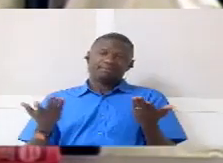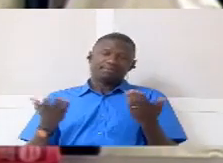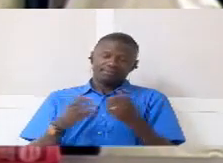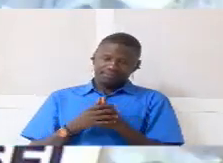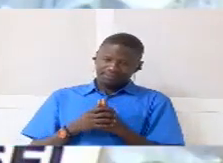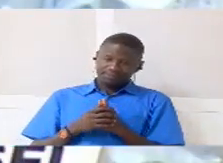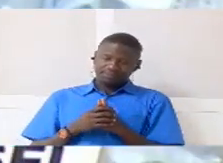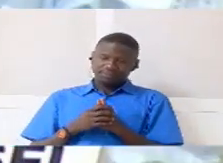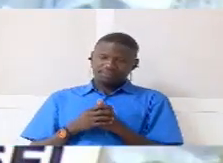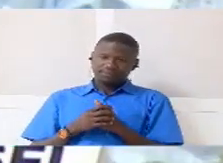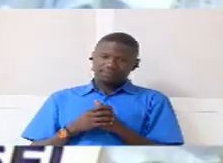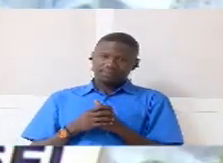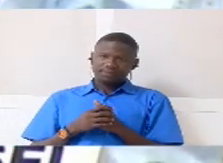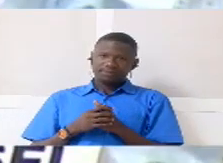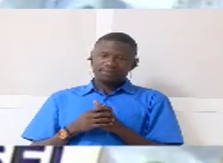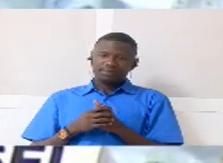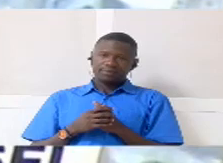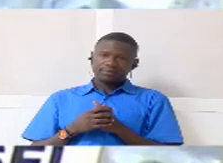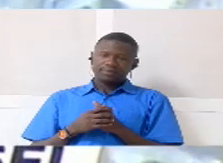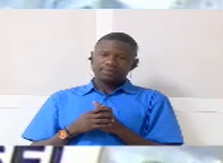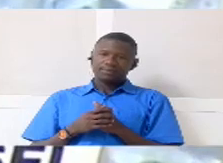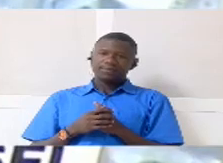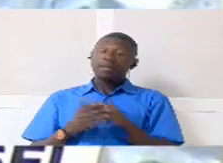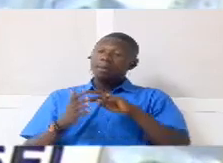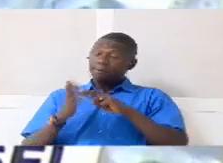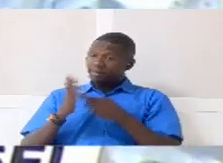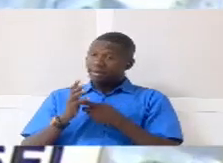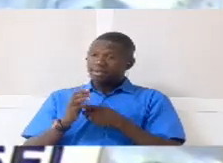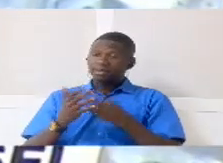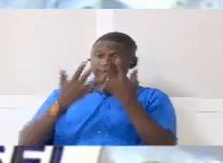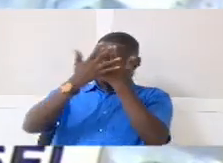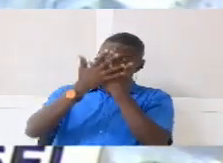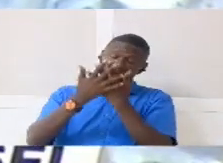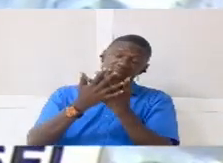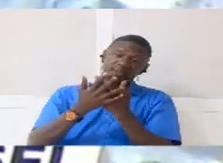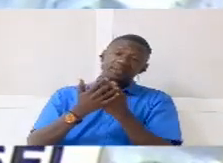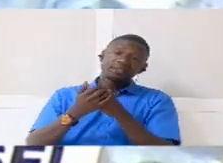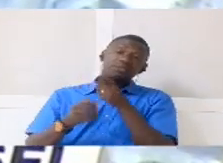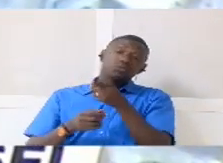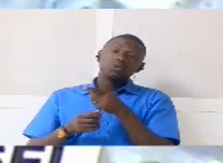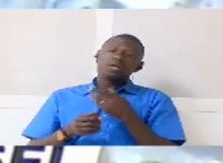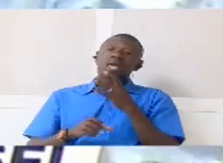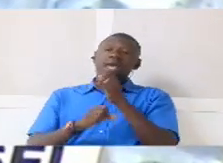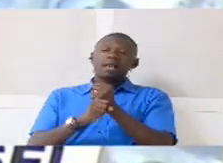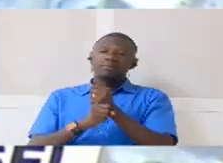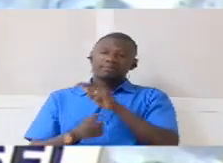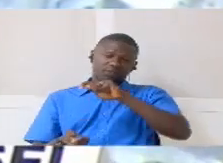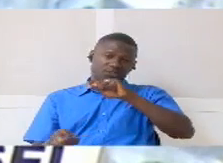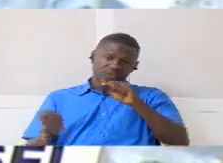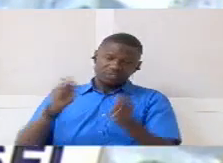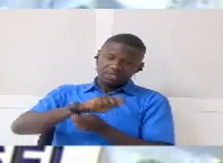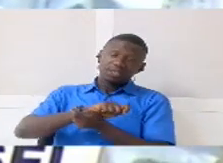sense, the prisons is to help reform and rehabilitate the inmates